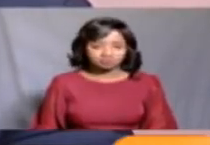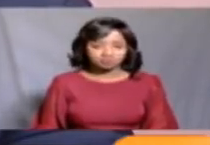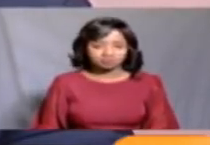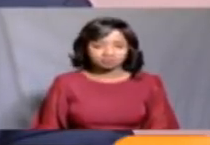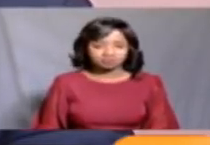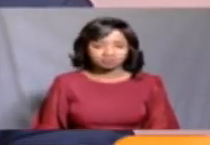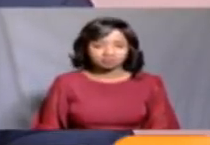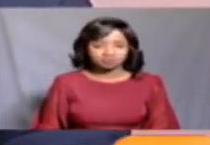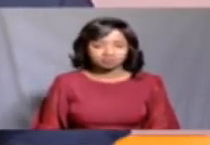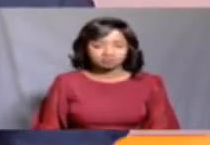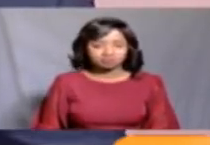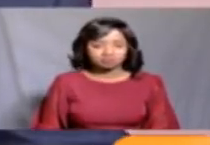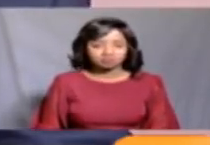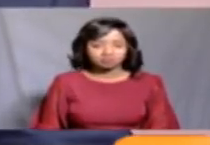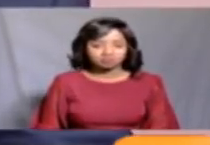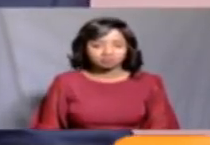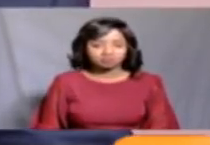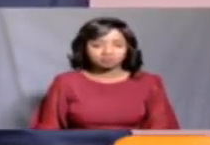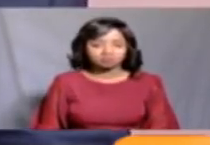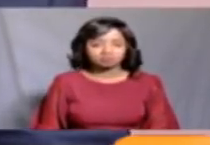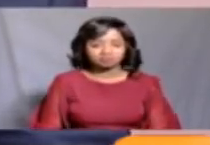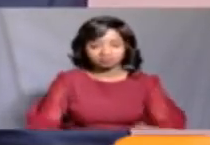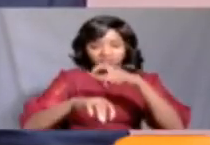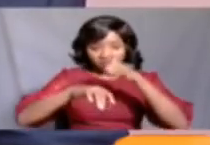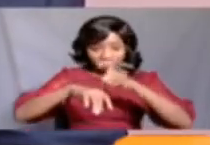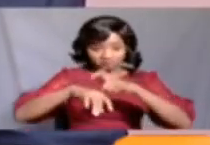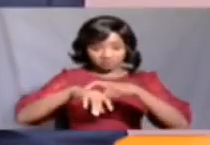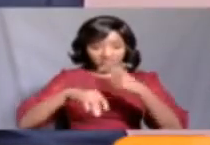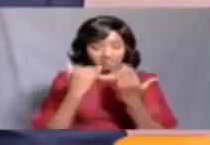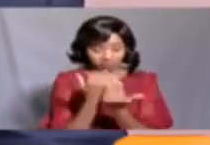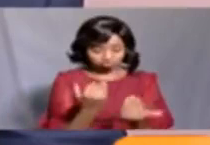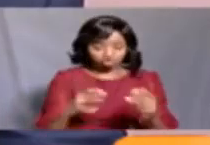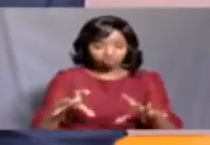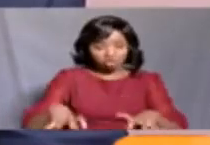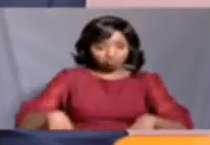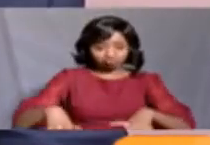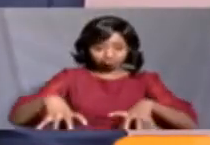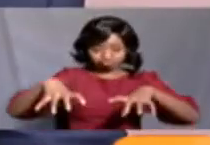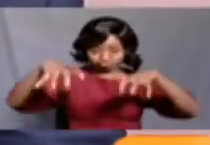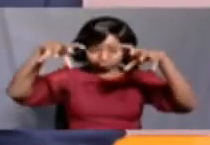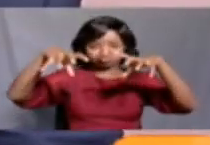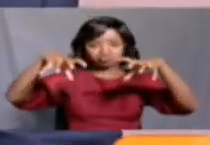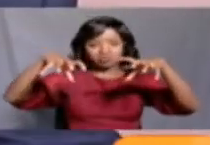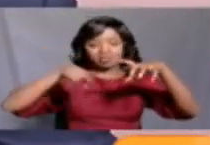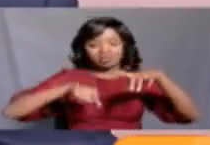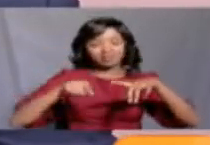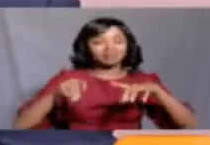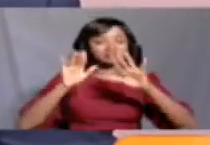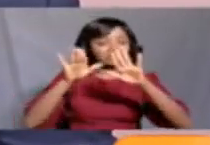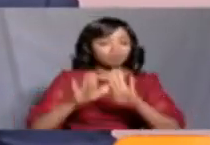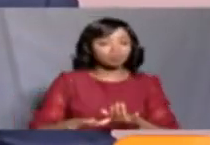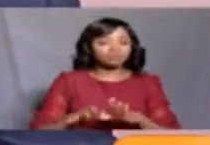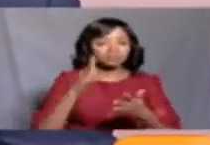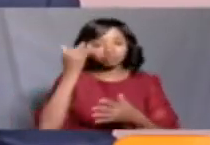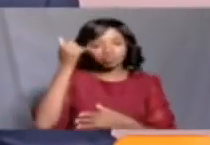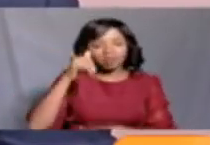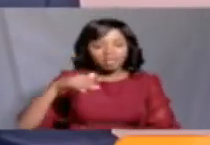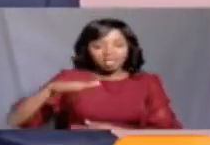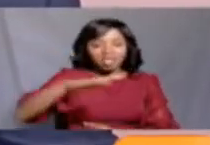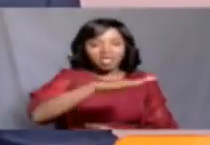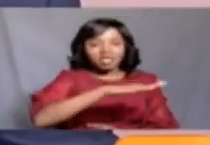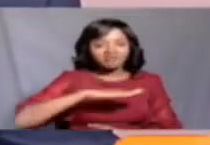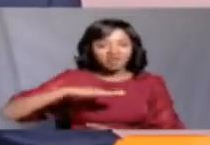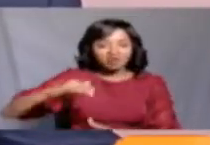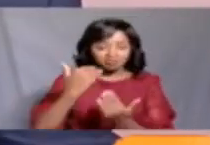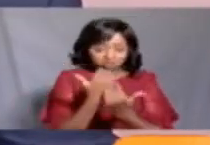it's more important to consider on how are we bringing our children. Because we might, the environment that the children are